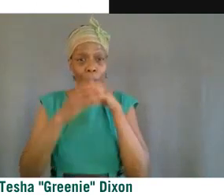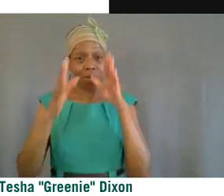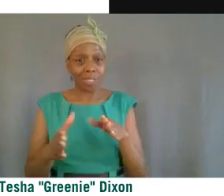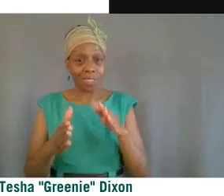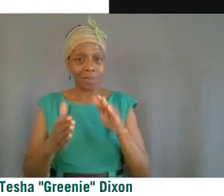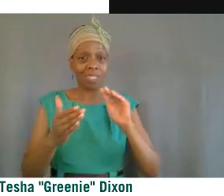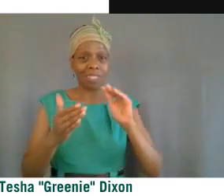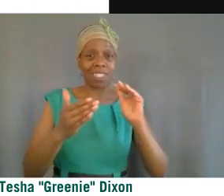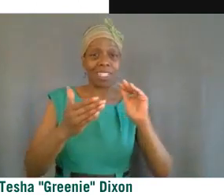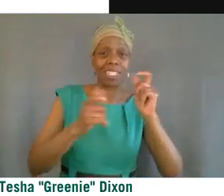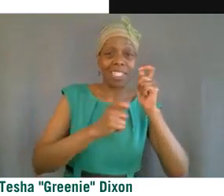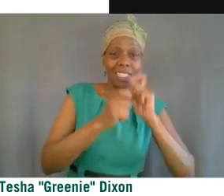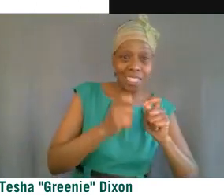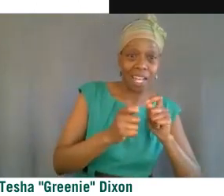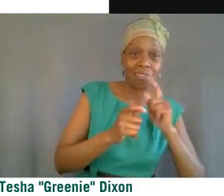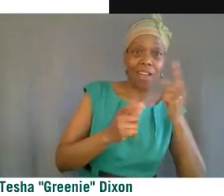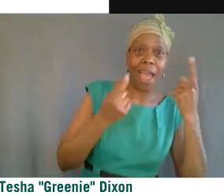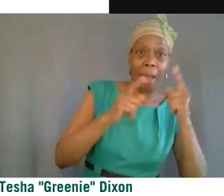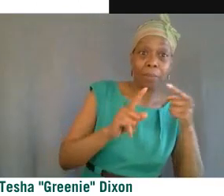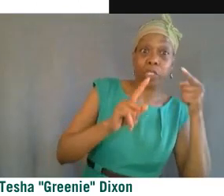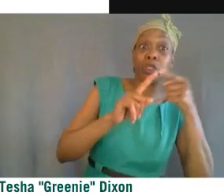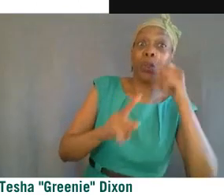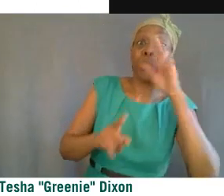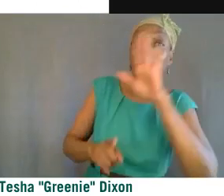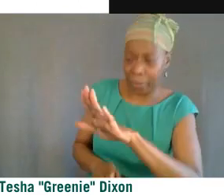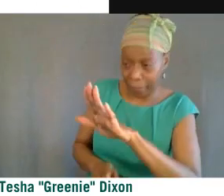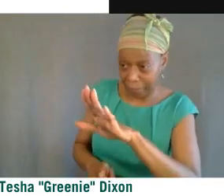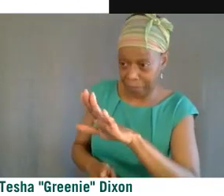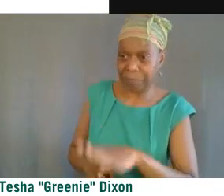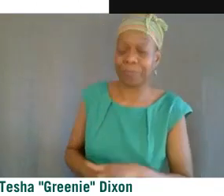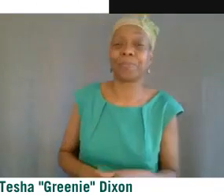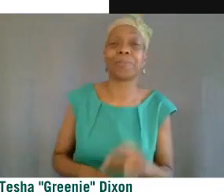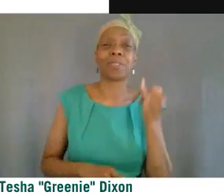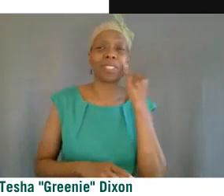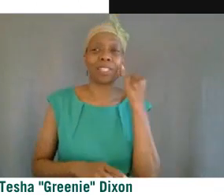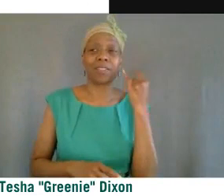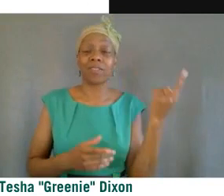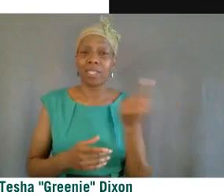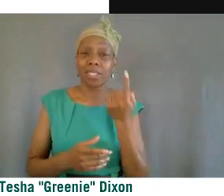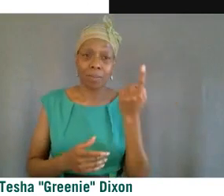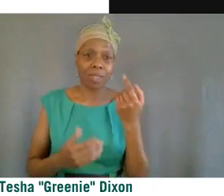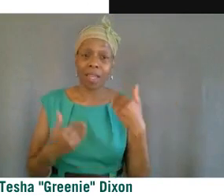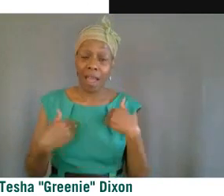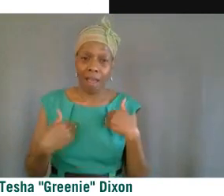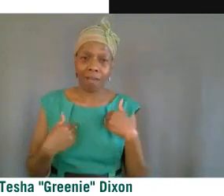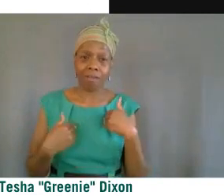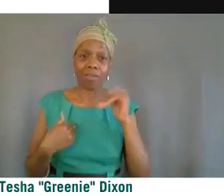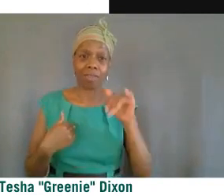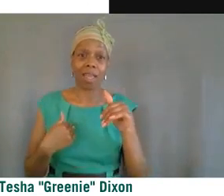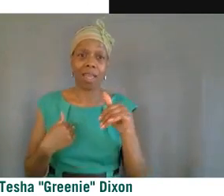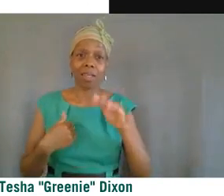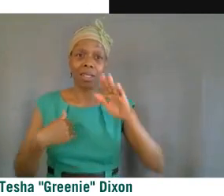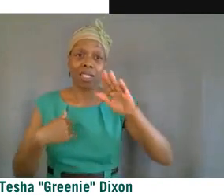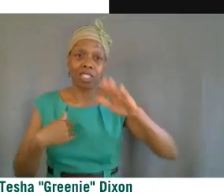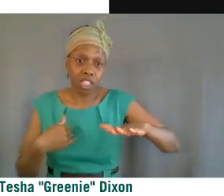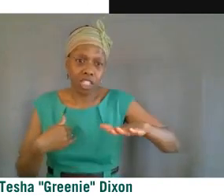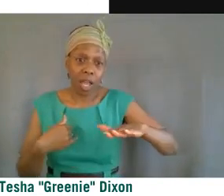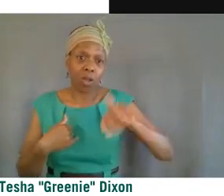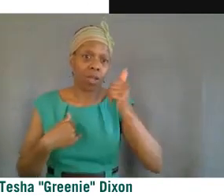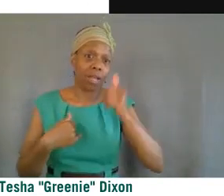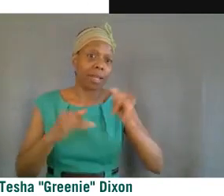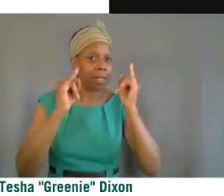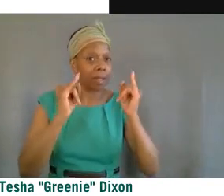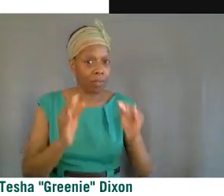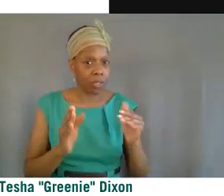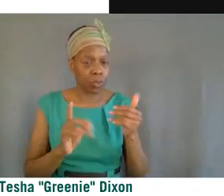them. And so if there's something that a child or an individual